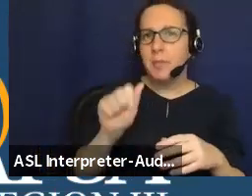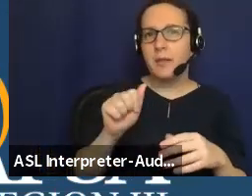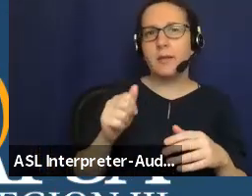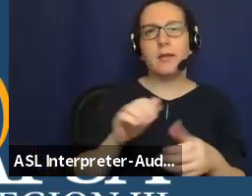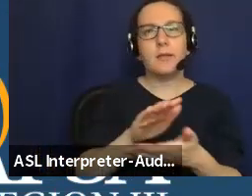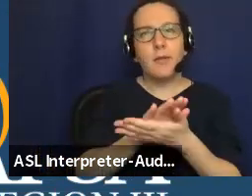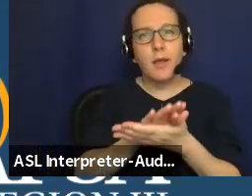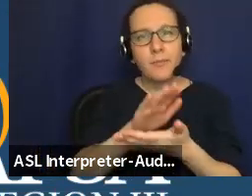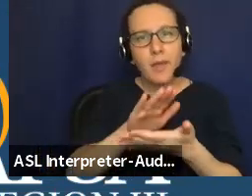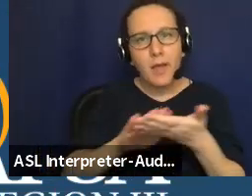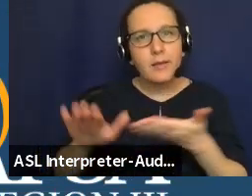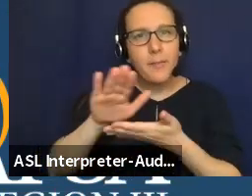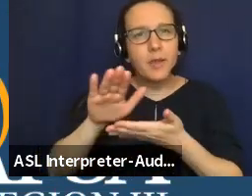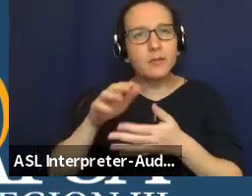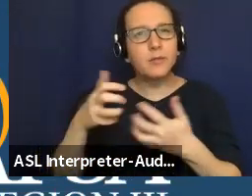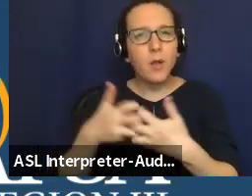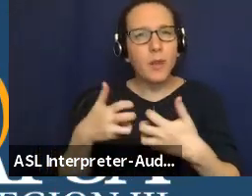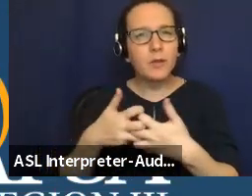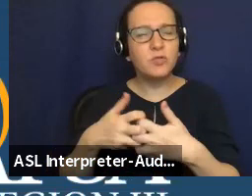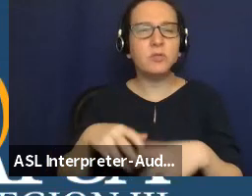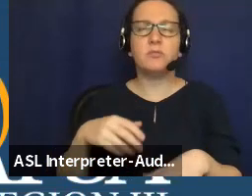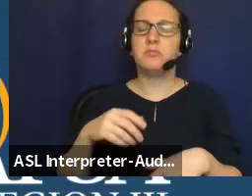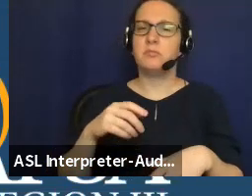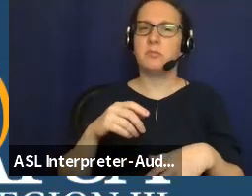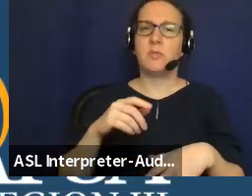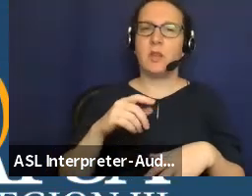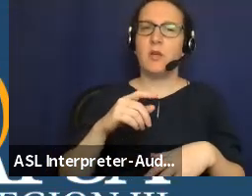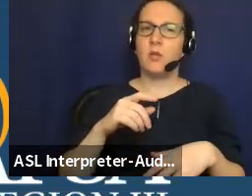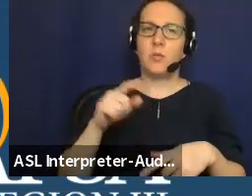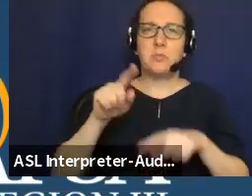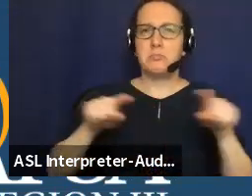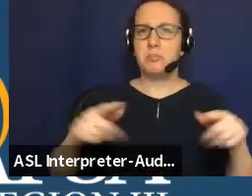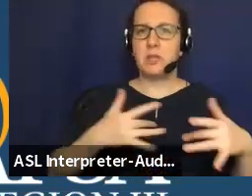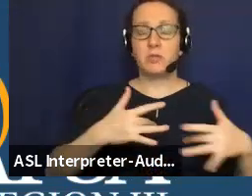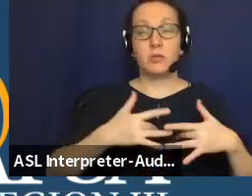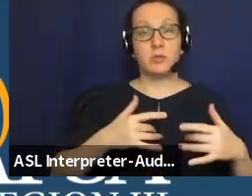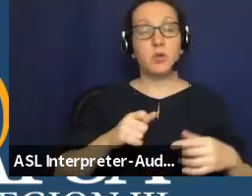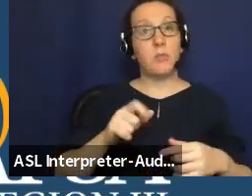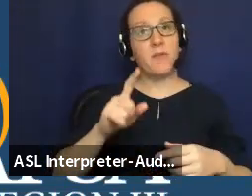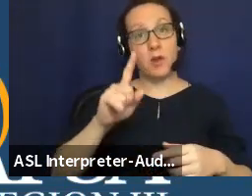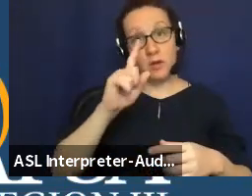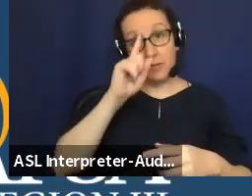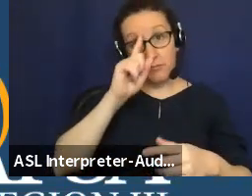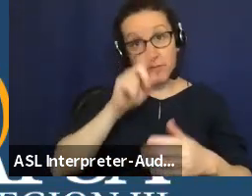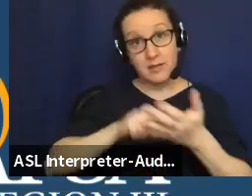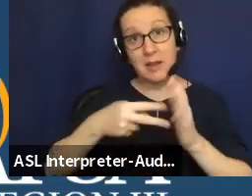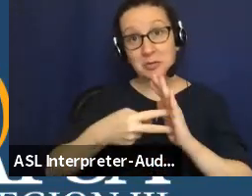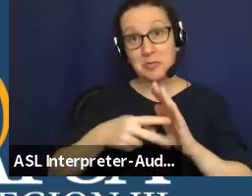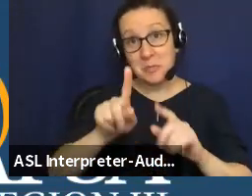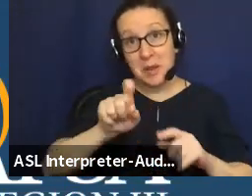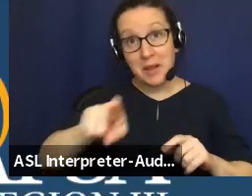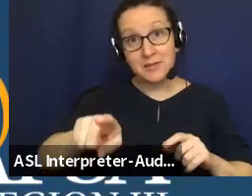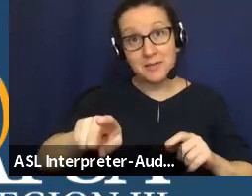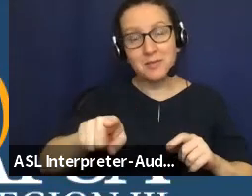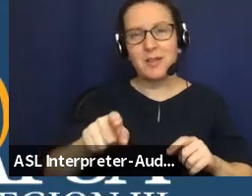accommodations or financial constraints. So you can be very intentional. Our office has a series of like 8 or 9 questions,